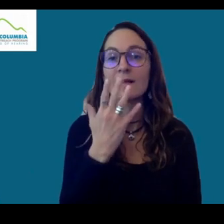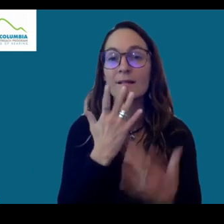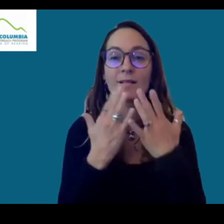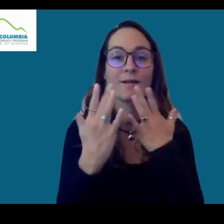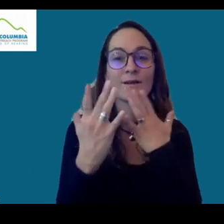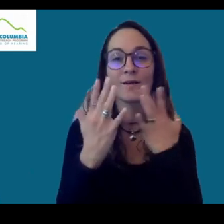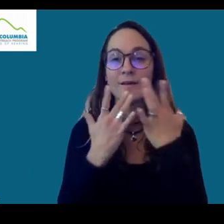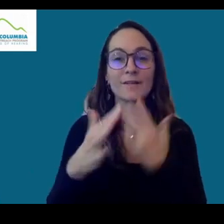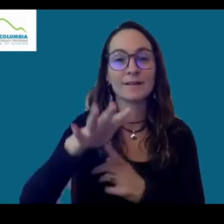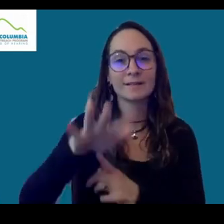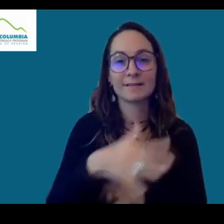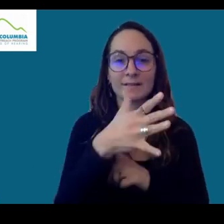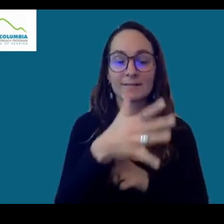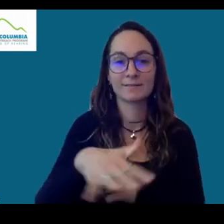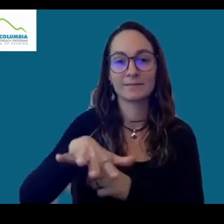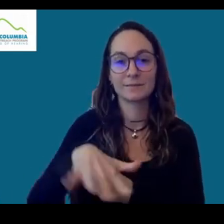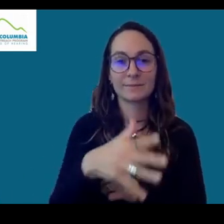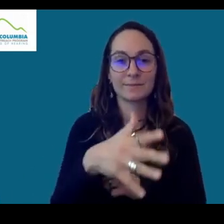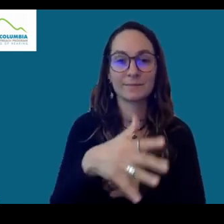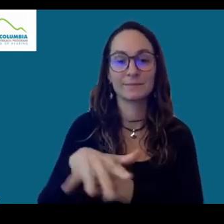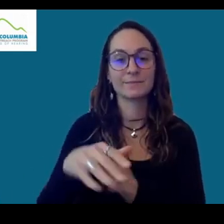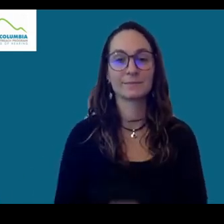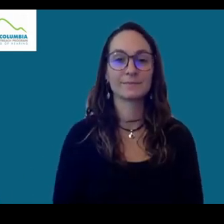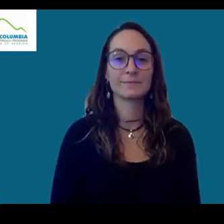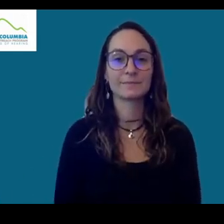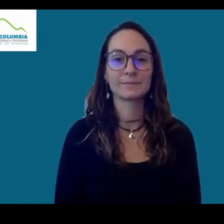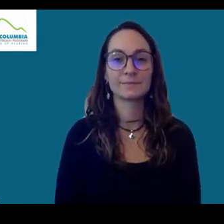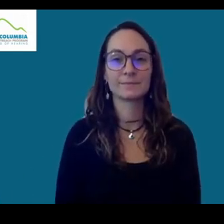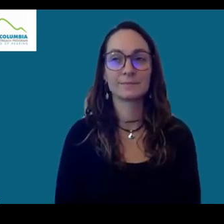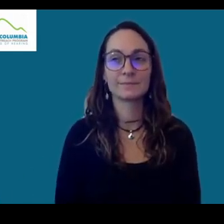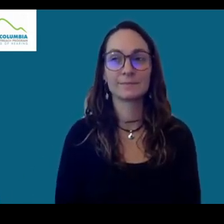I see the colorful leaves.